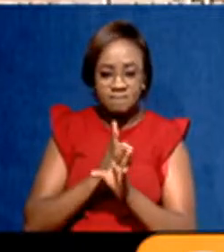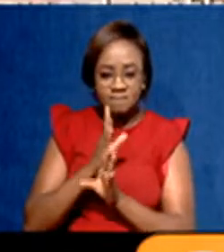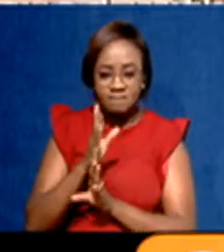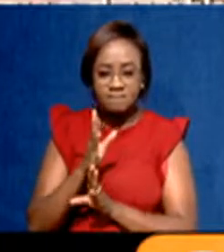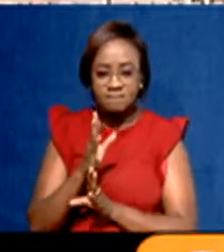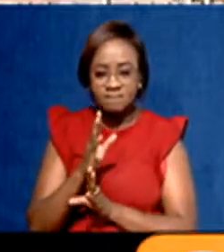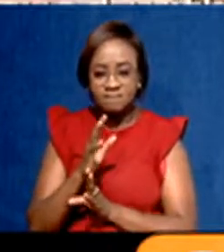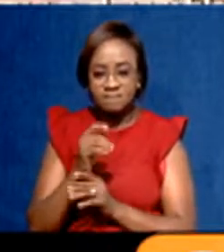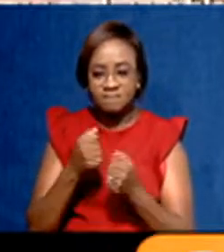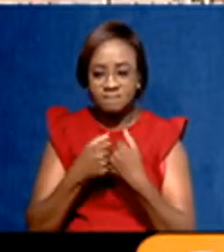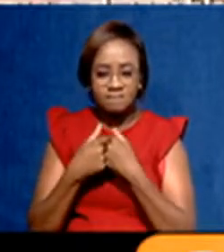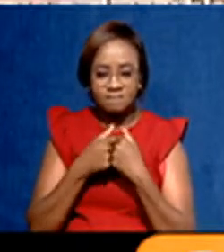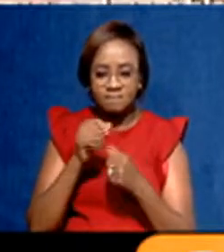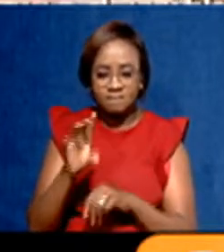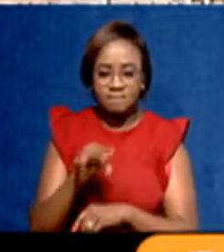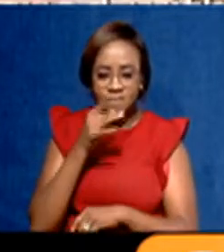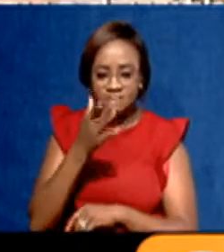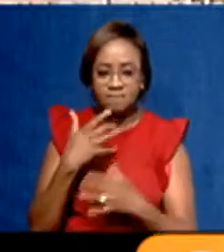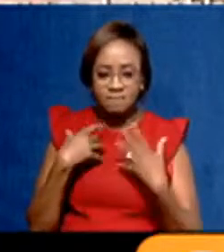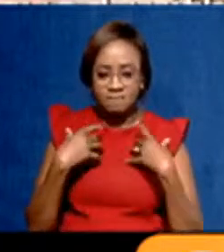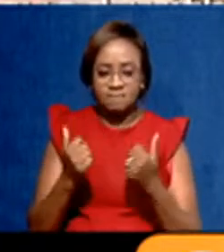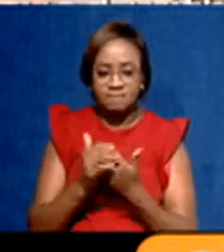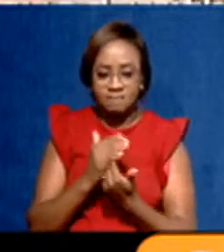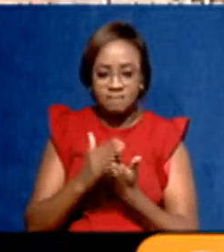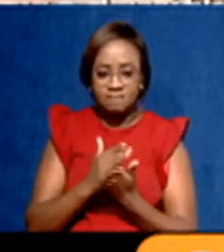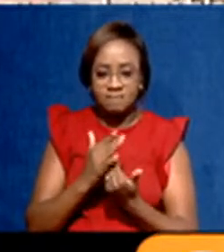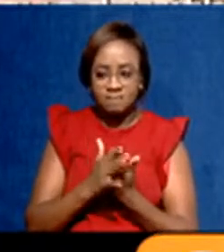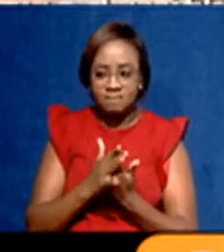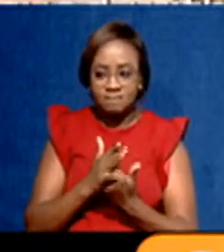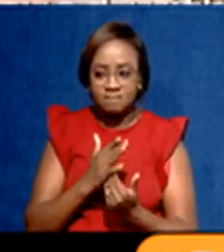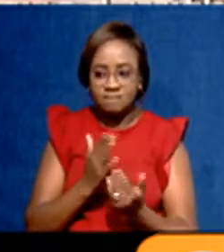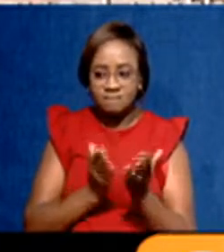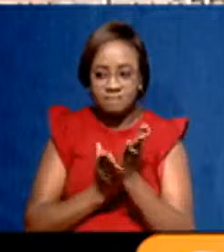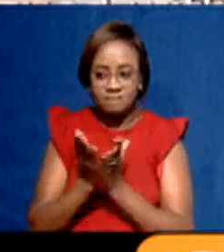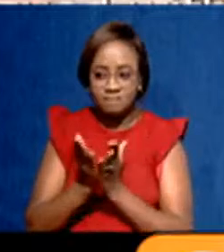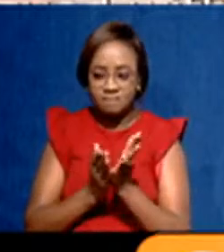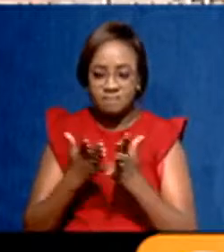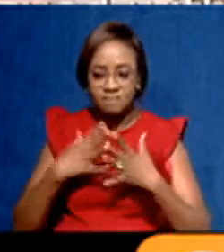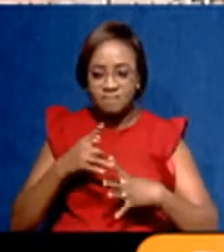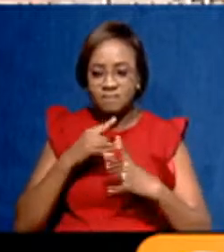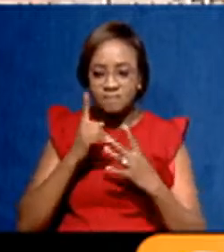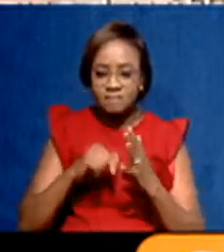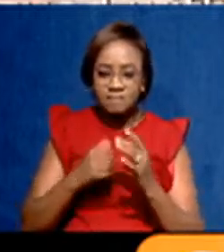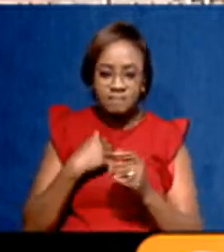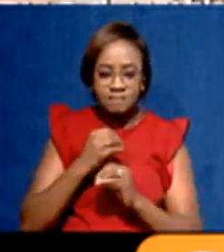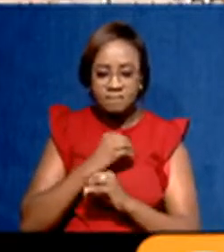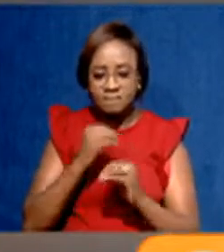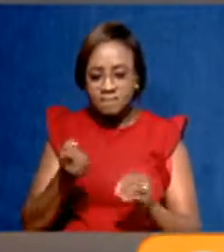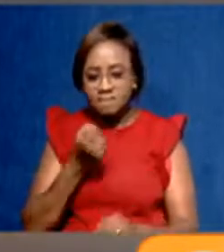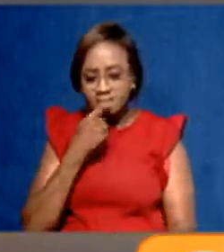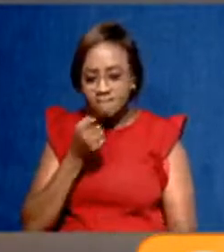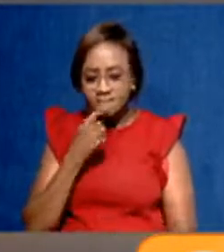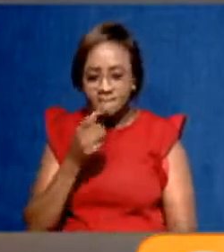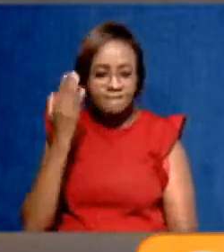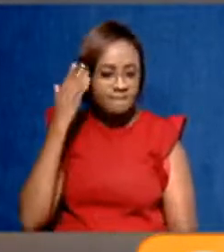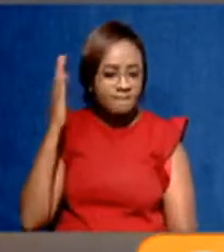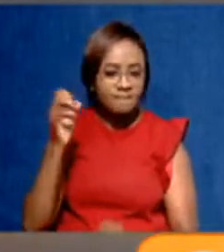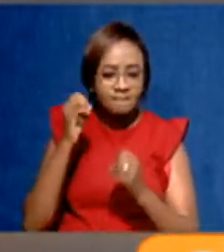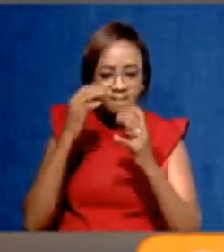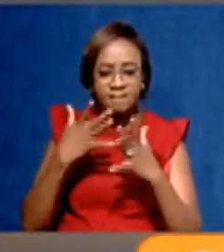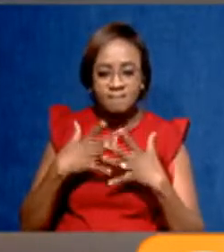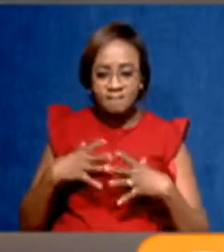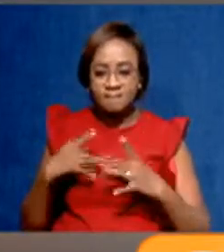find in healthcare services, people saying we don't have medicine, we don't know how many patients